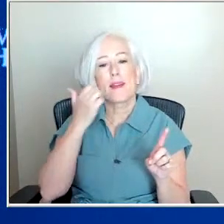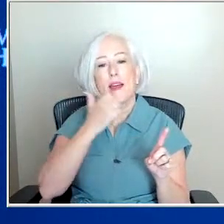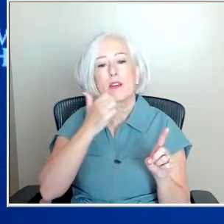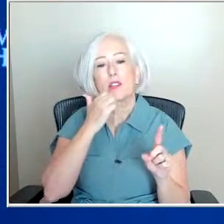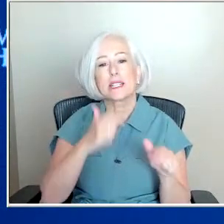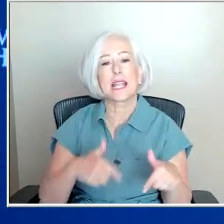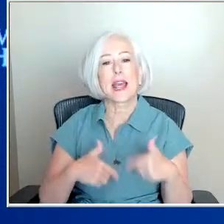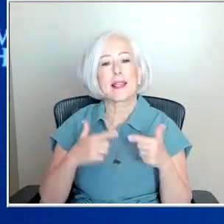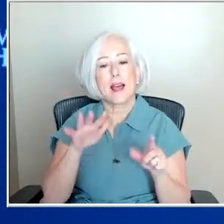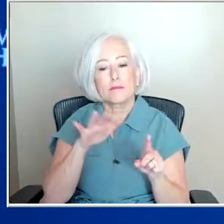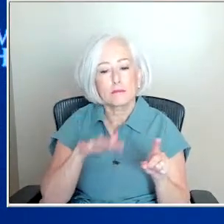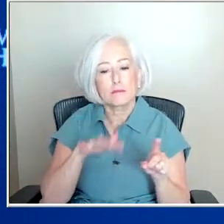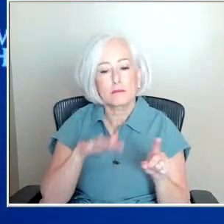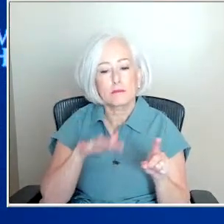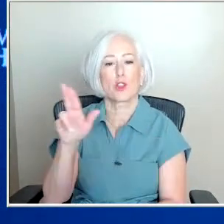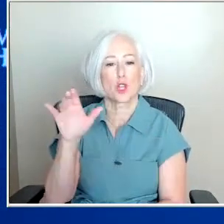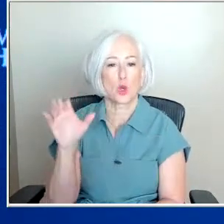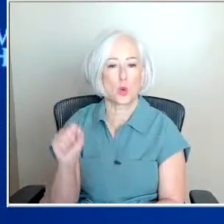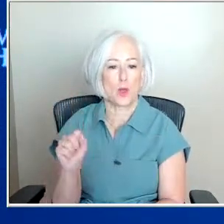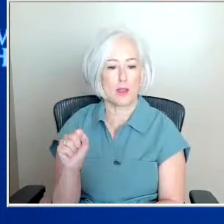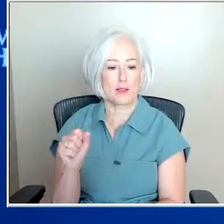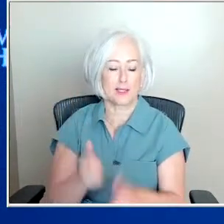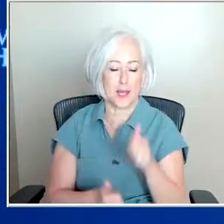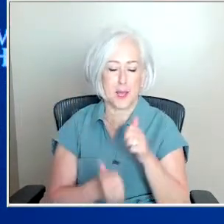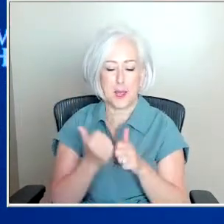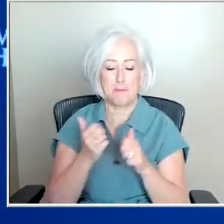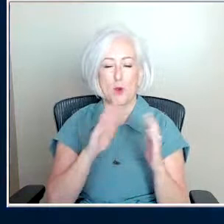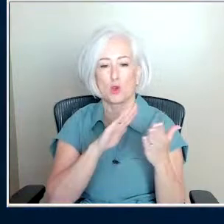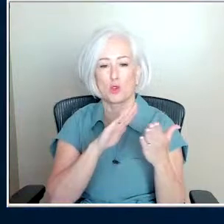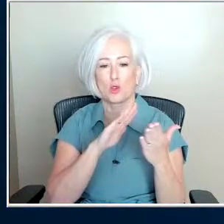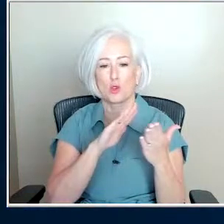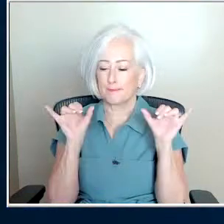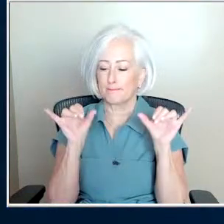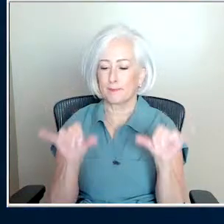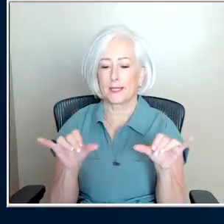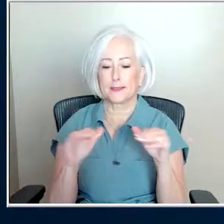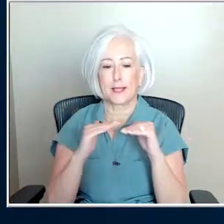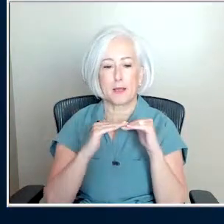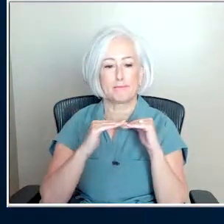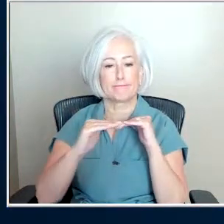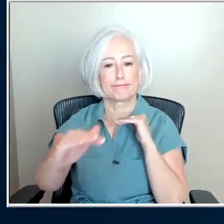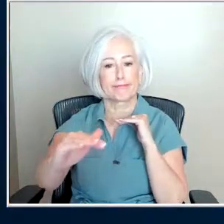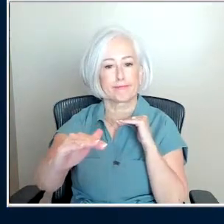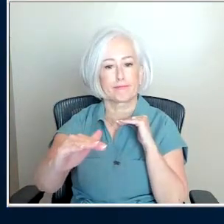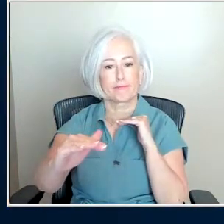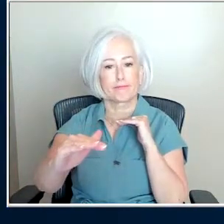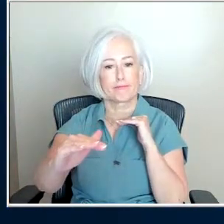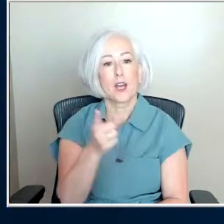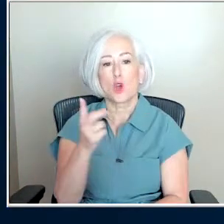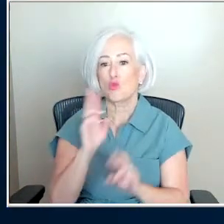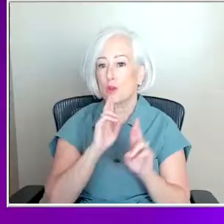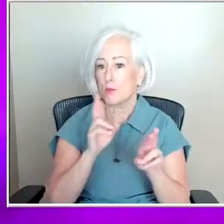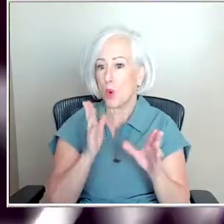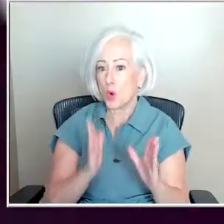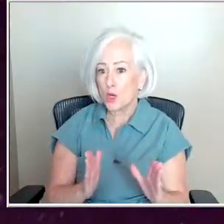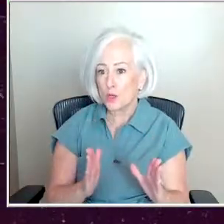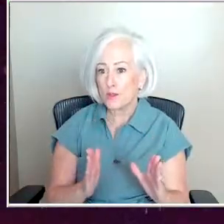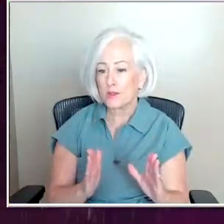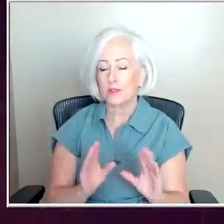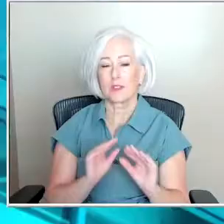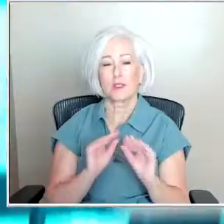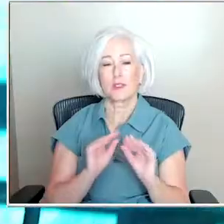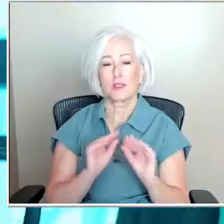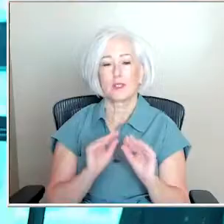and in most of our communities are not going to change. Any reporters with us today? All right, let's get to our community